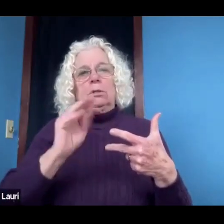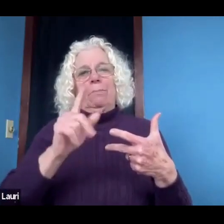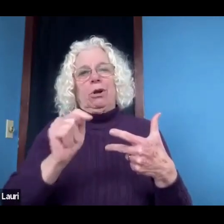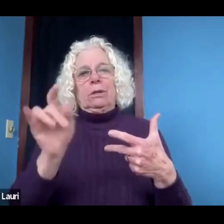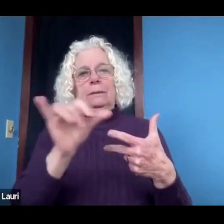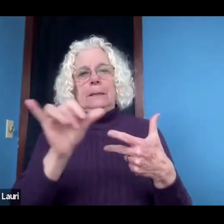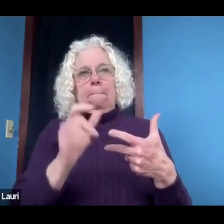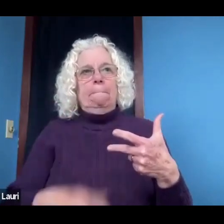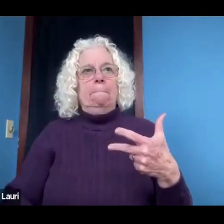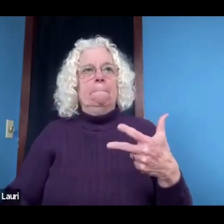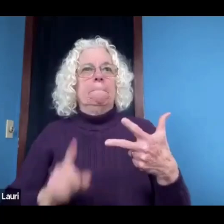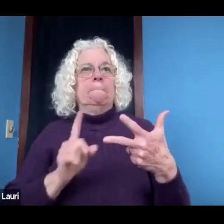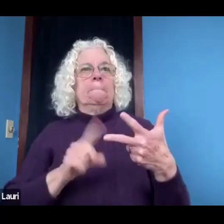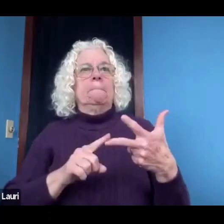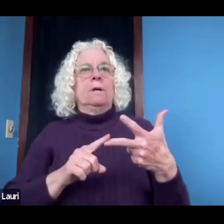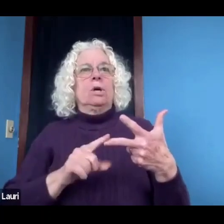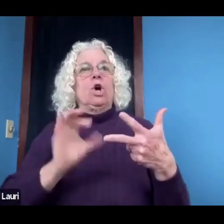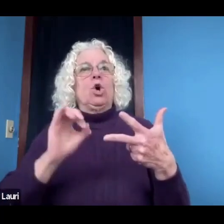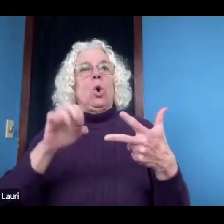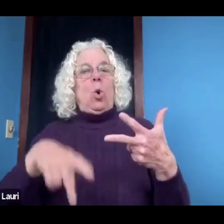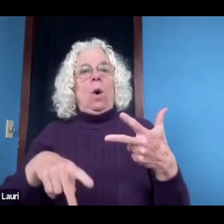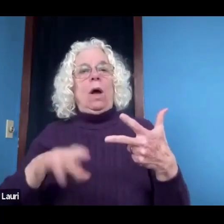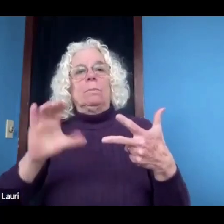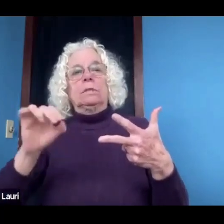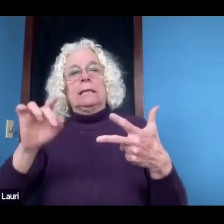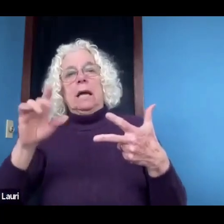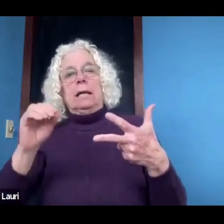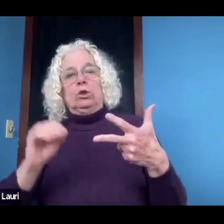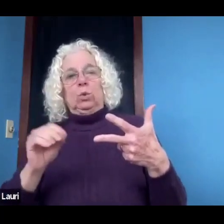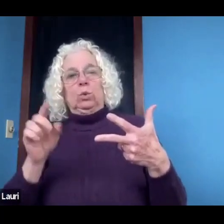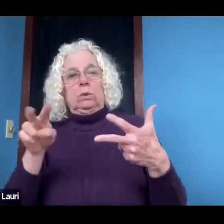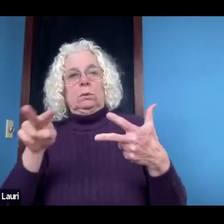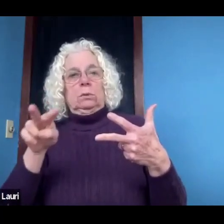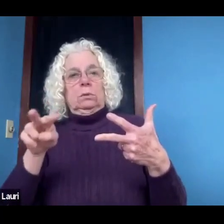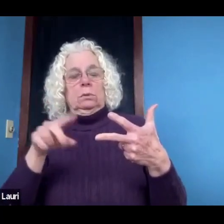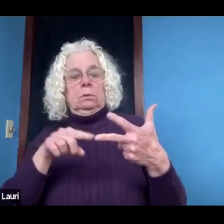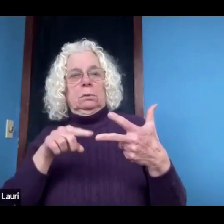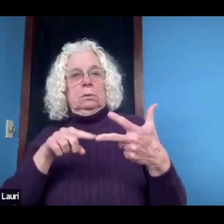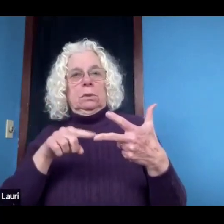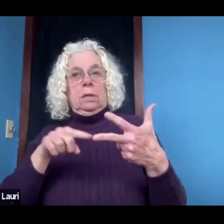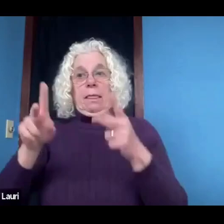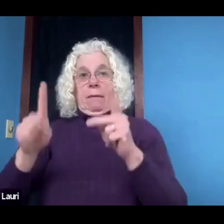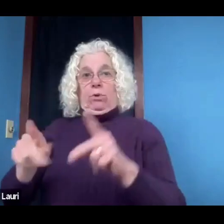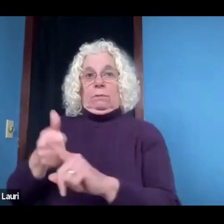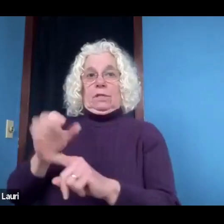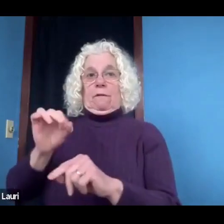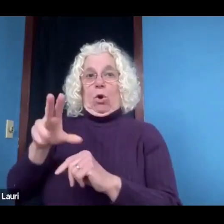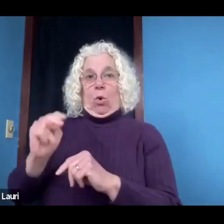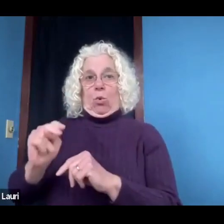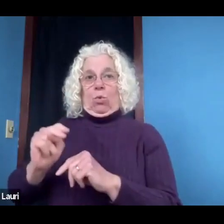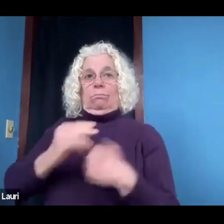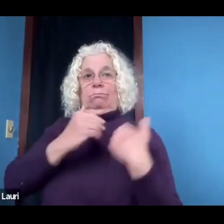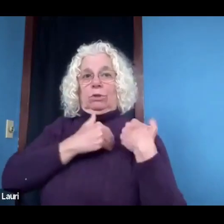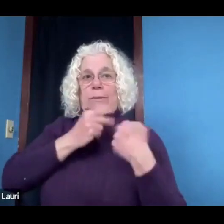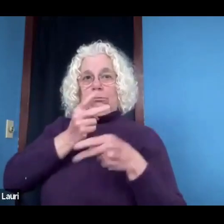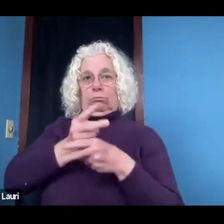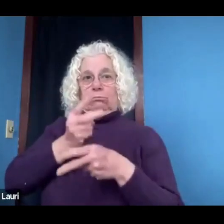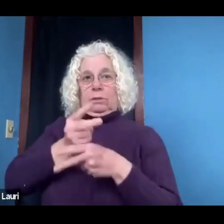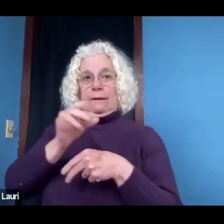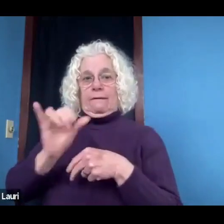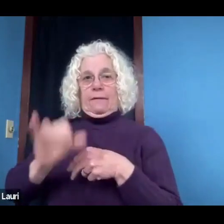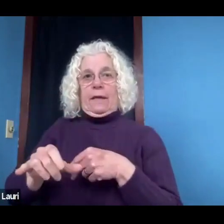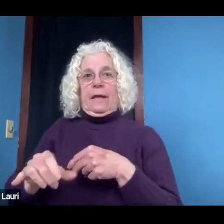bear. Another option is cooperatives or condominiums, where you have ownership and are responsible for upkeep, and you may also pay